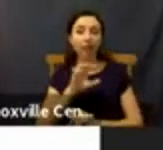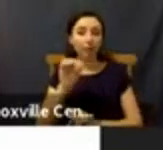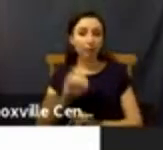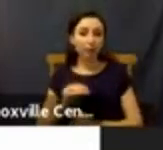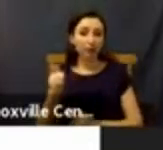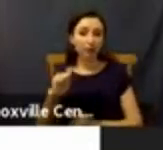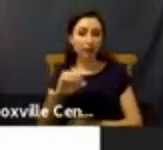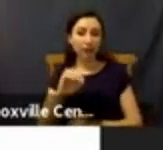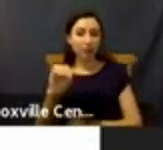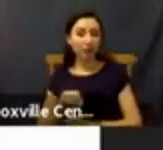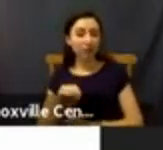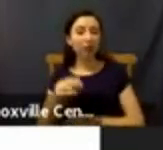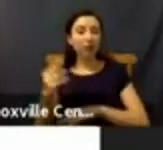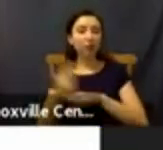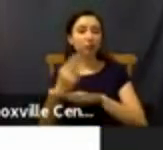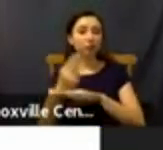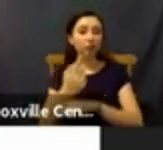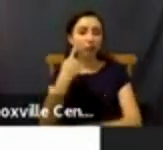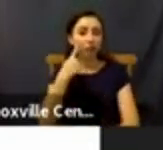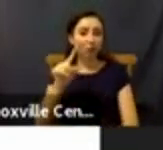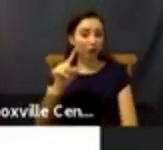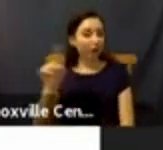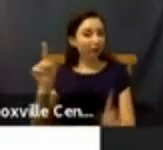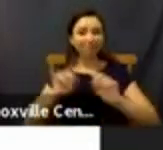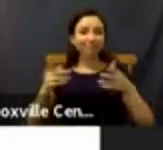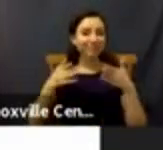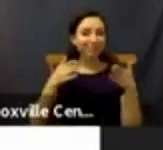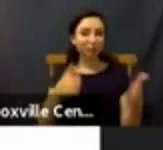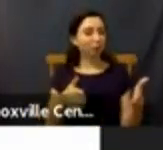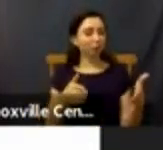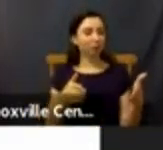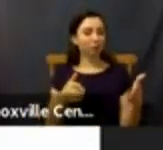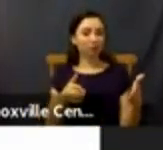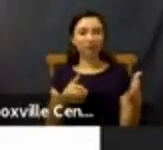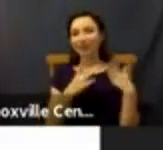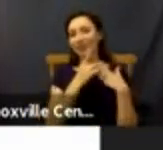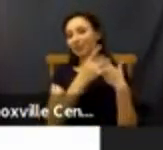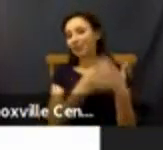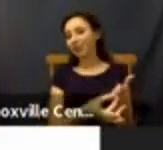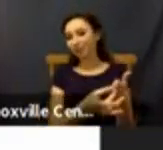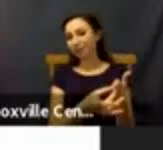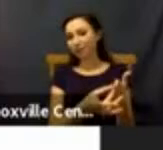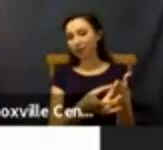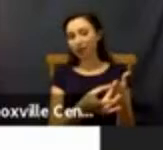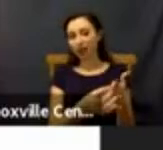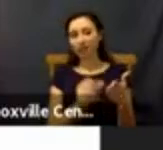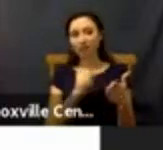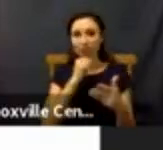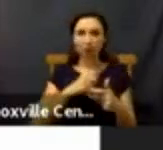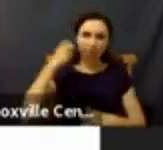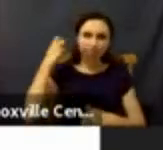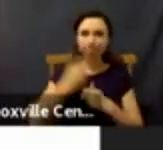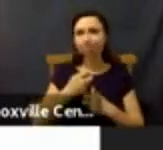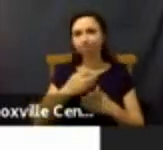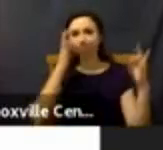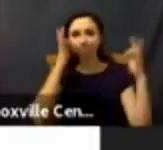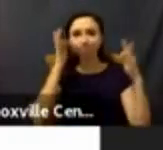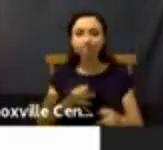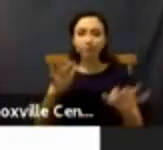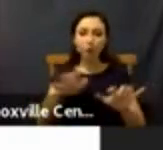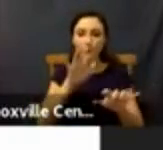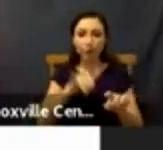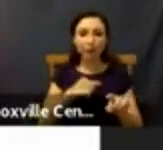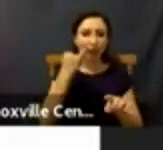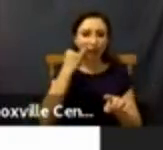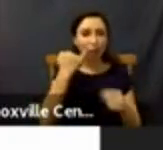one, and just use those as another way, a guideline, not a hard fast, we're going to do something when we hit 10%